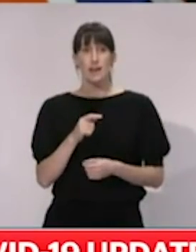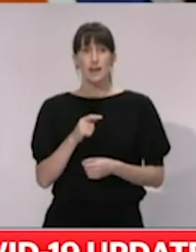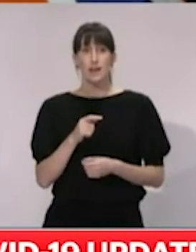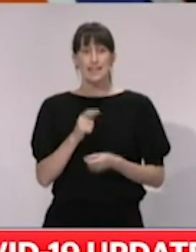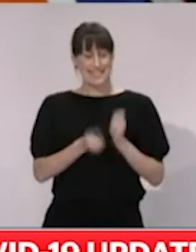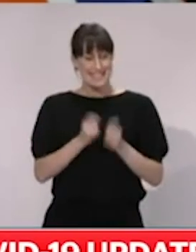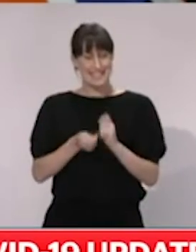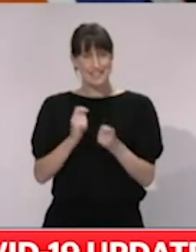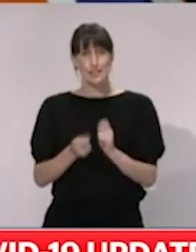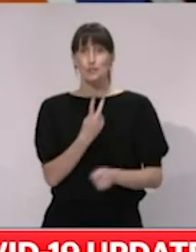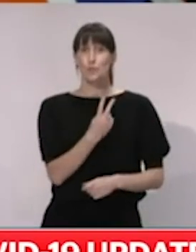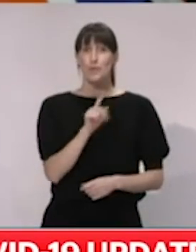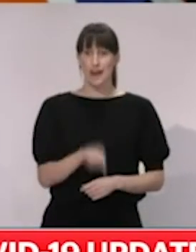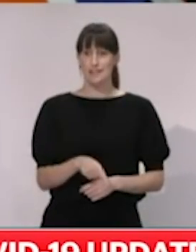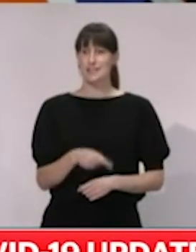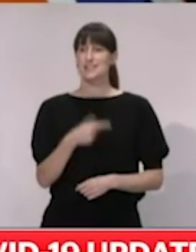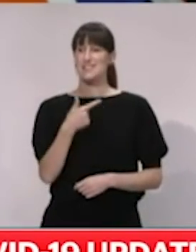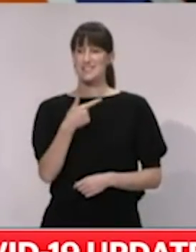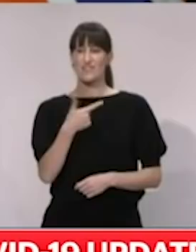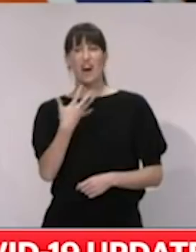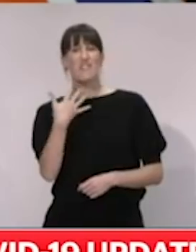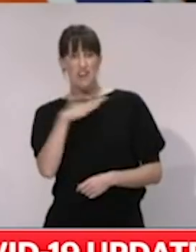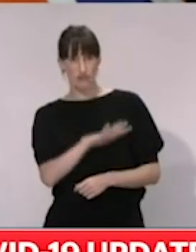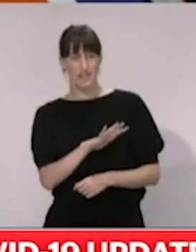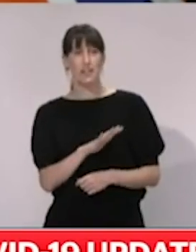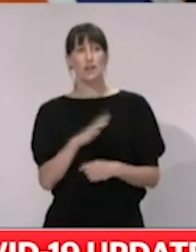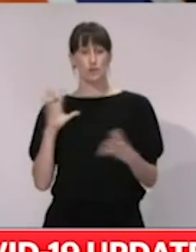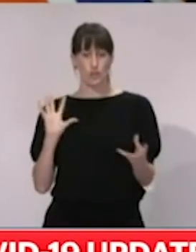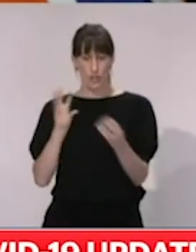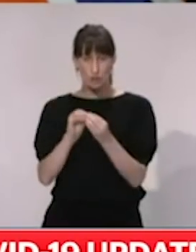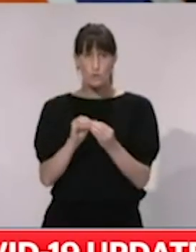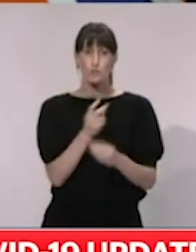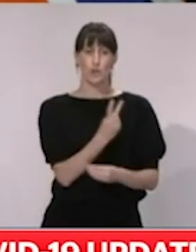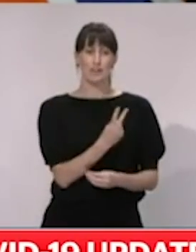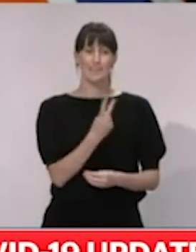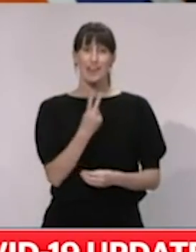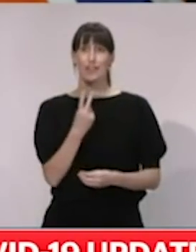2,570 laboratory tests processed, and so our total number to date is